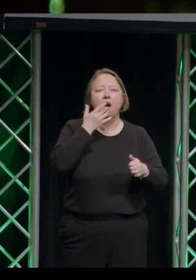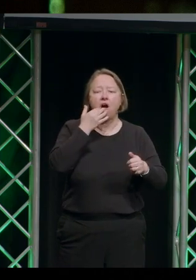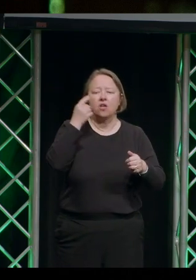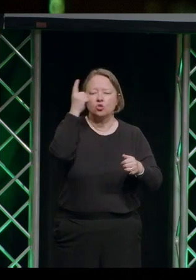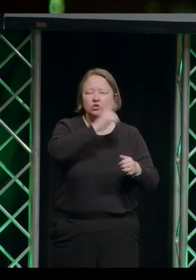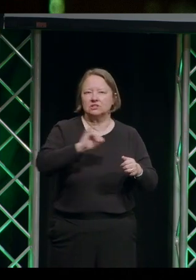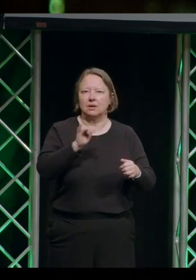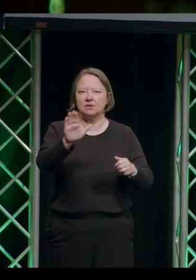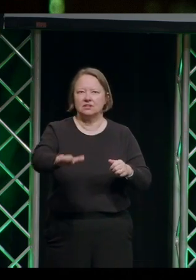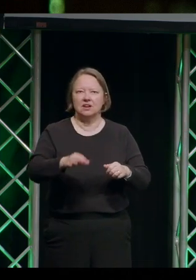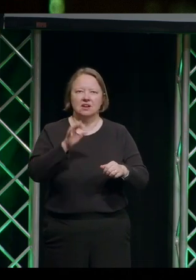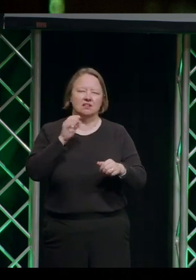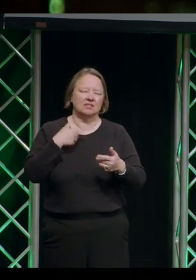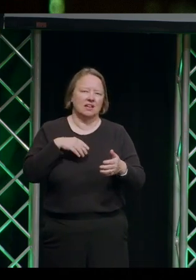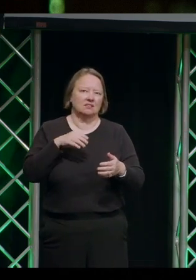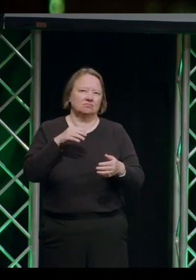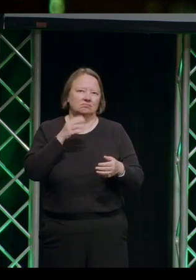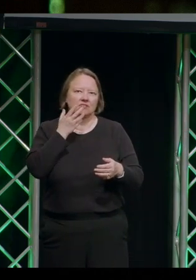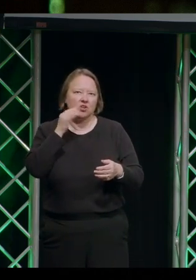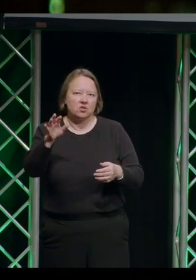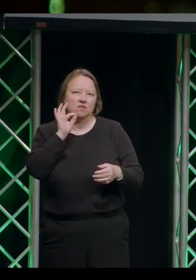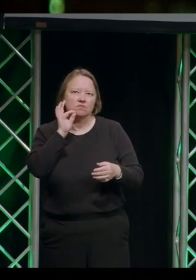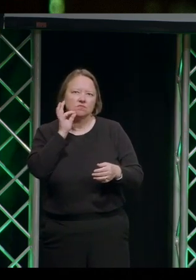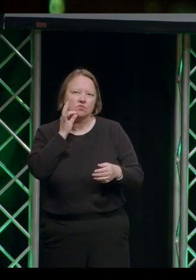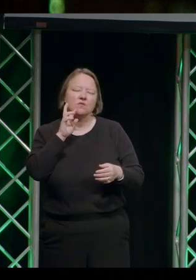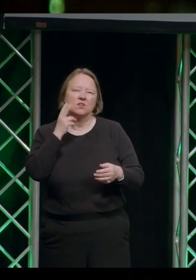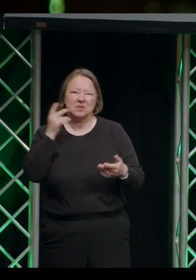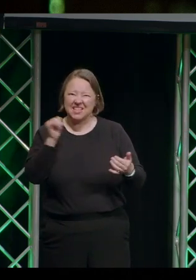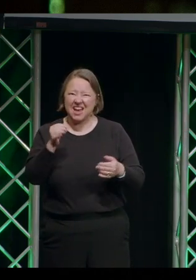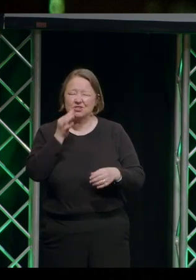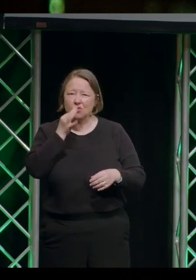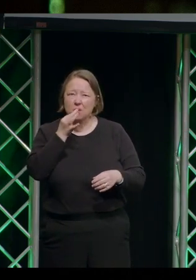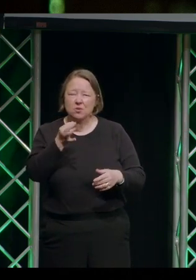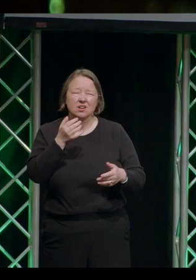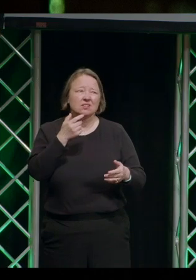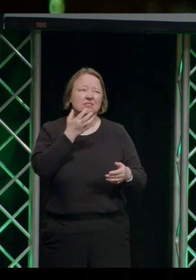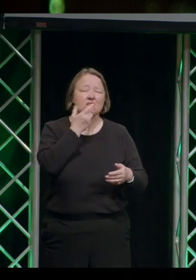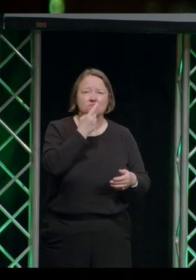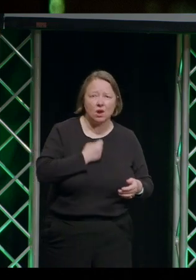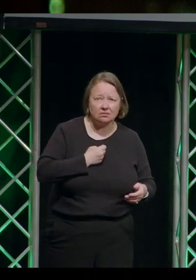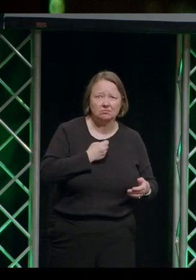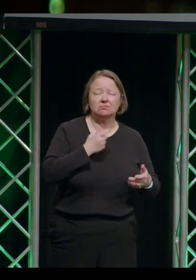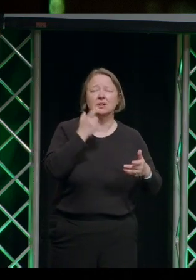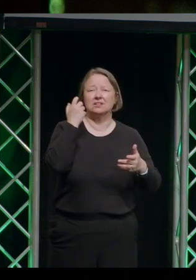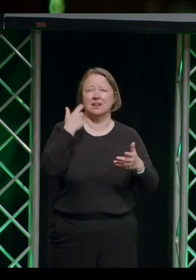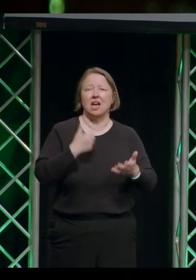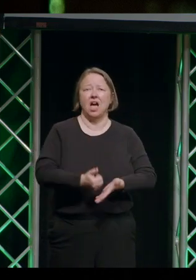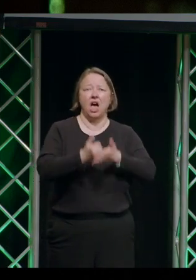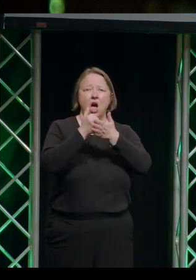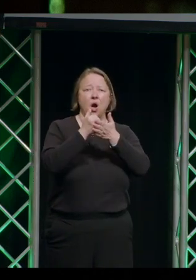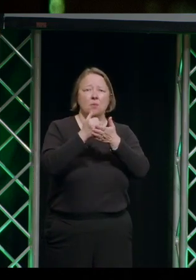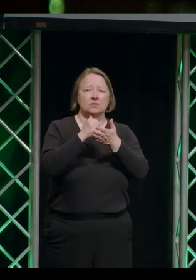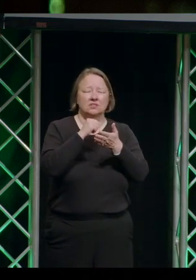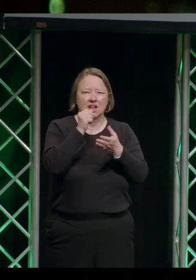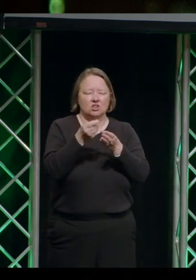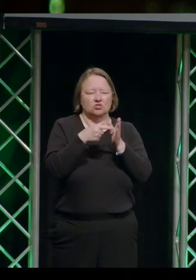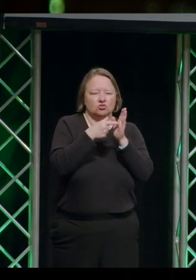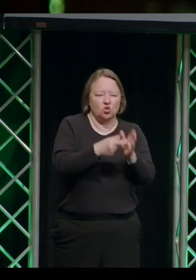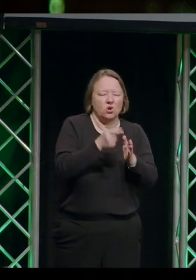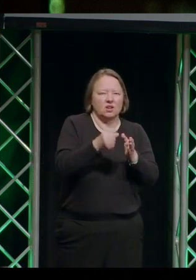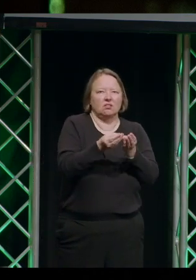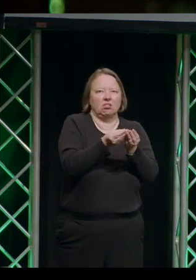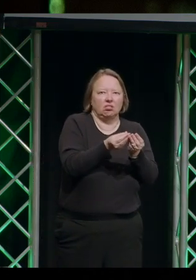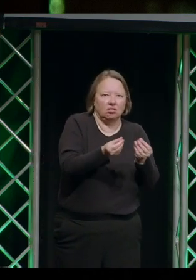if it's strawberries, transparent with a pink hue, because it helps hide some of the aesthetic deformities of a produce without reducing